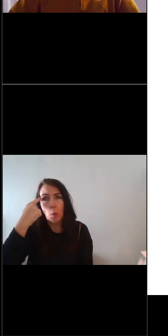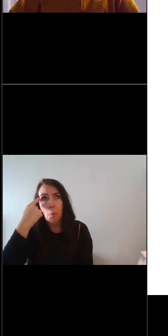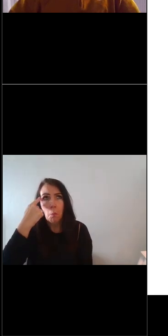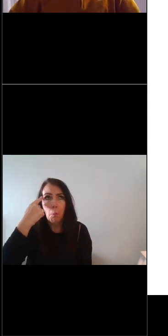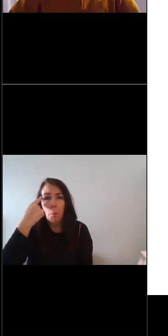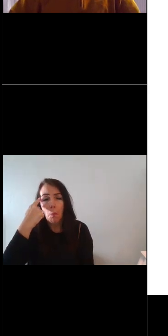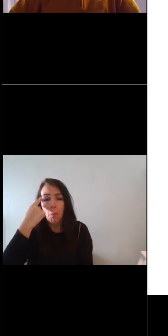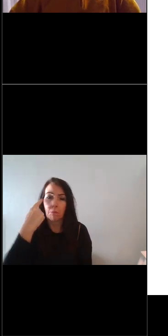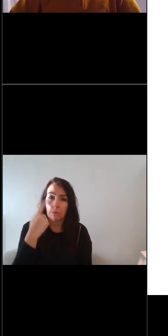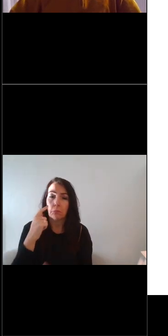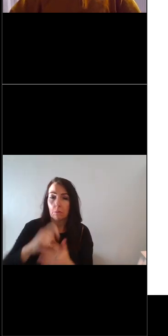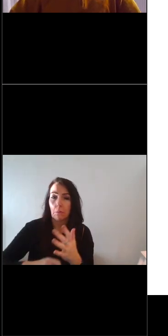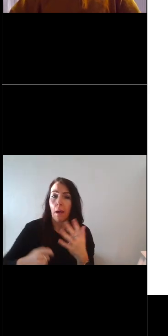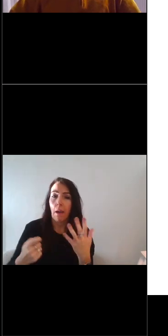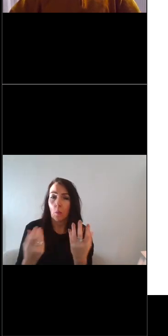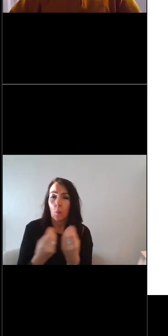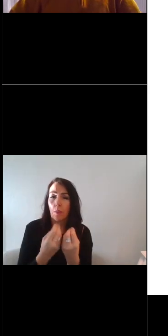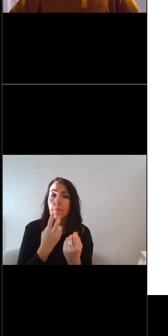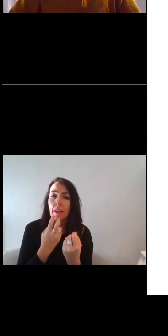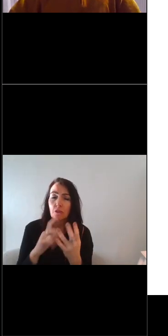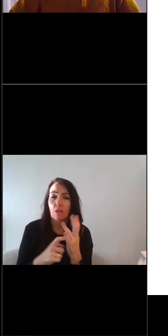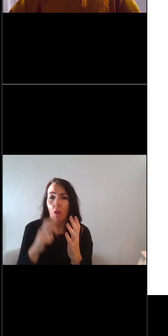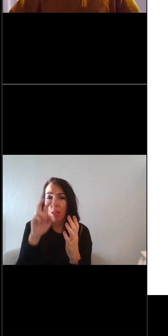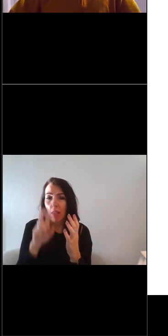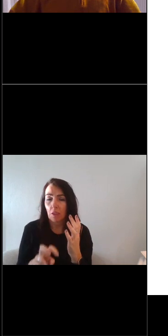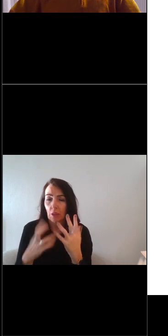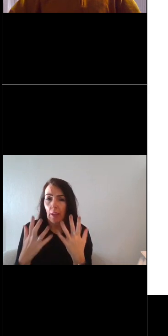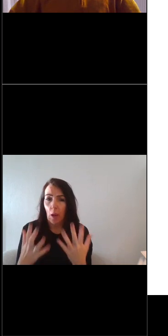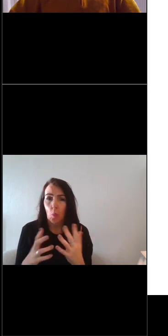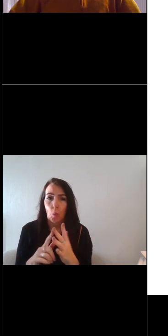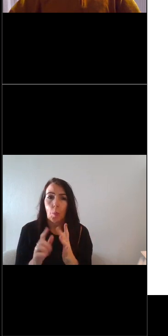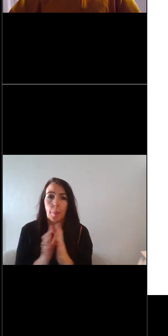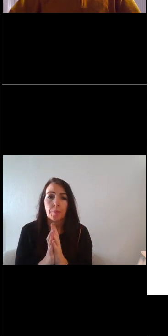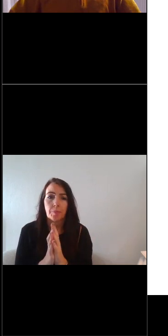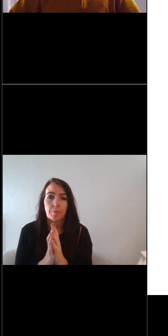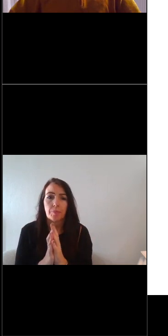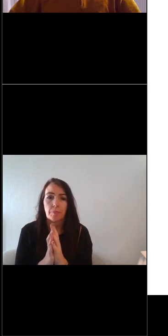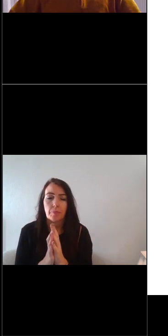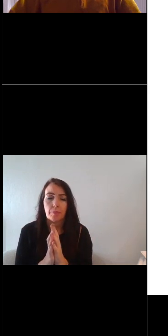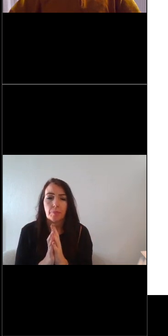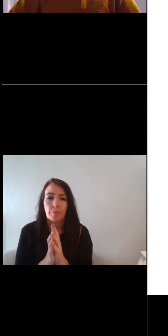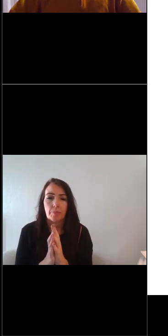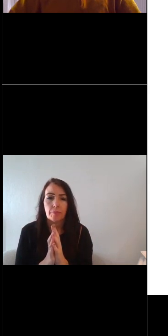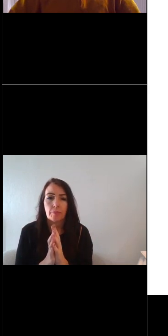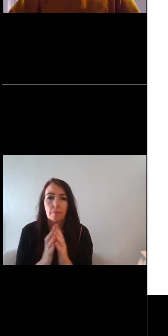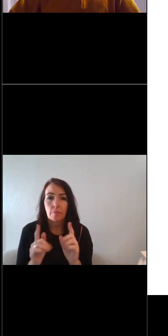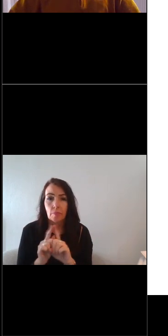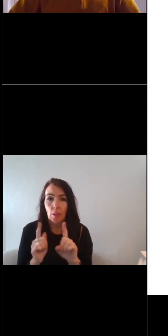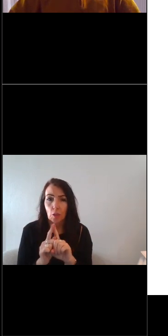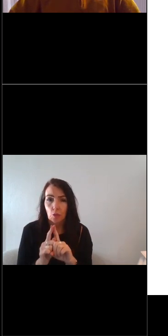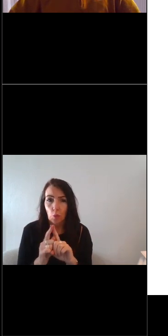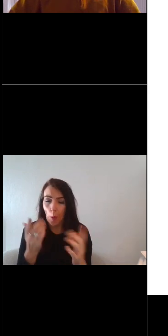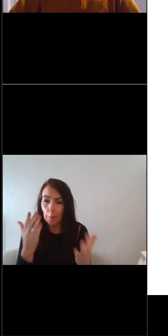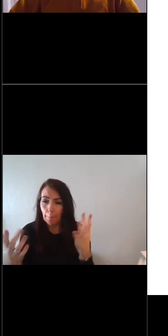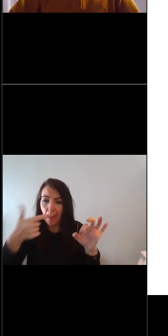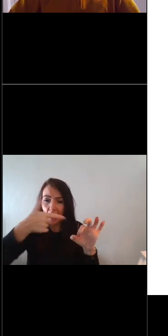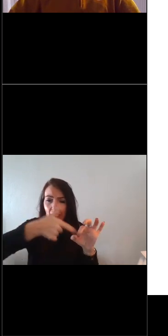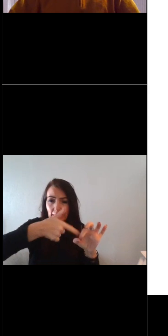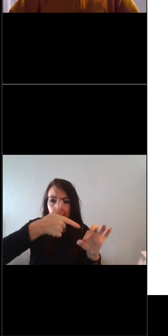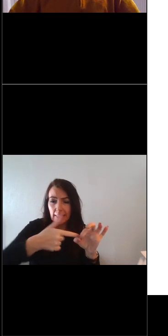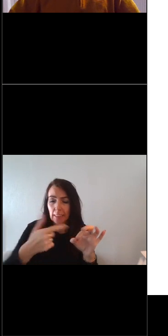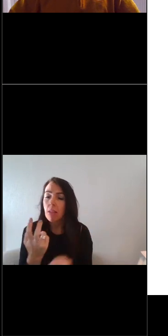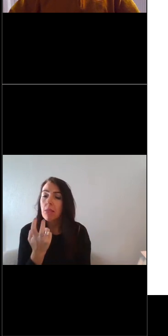fleet. In many cases, whole life costs of battery electric vehicles can be comparable to diesel, and if you